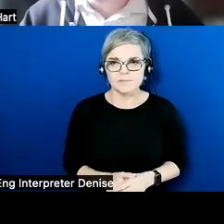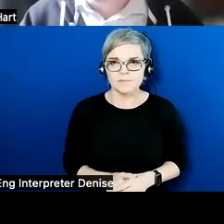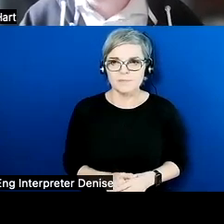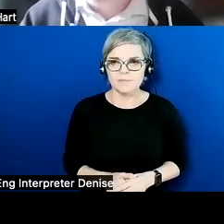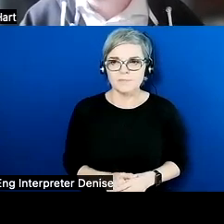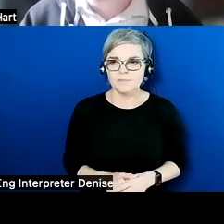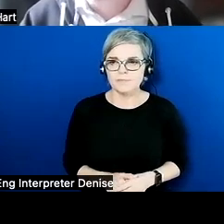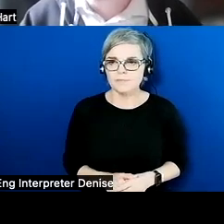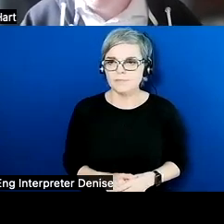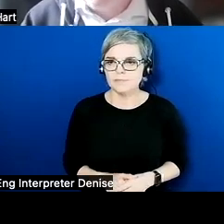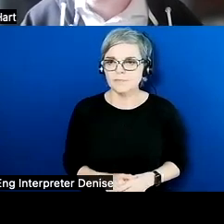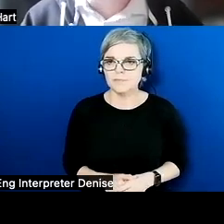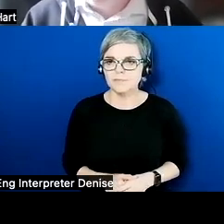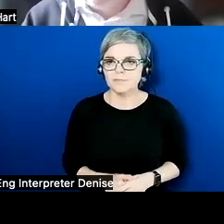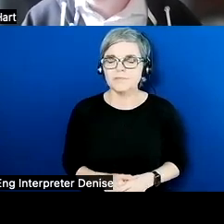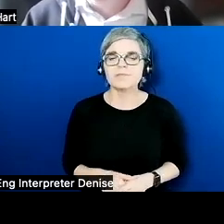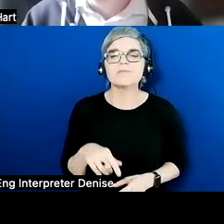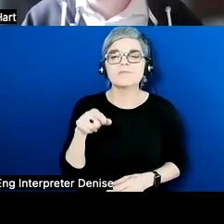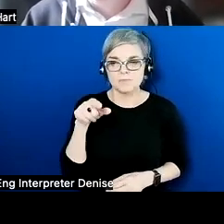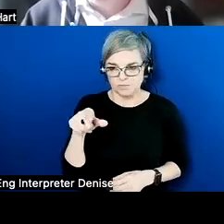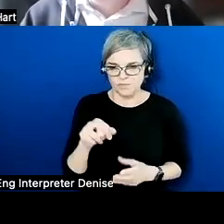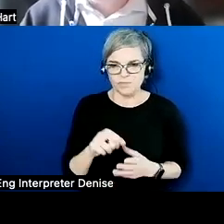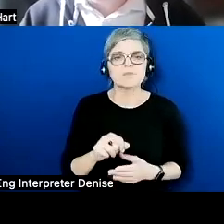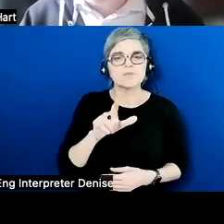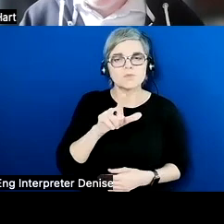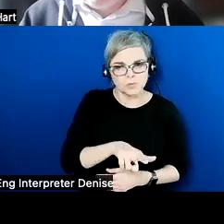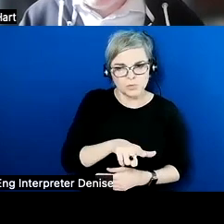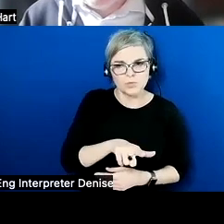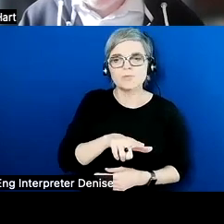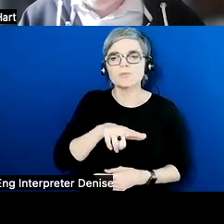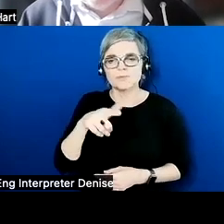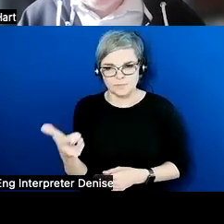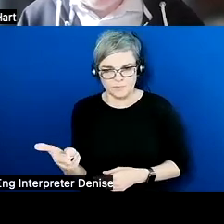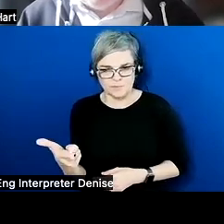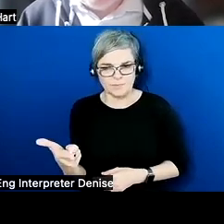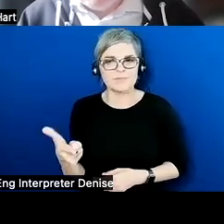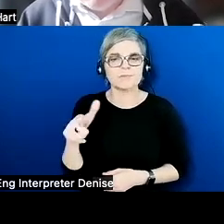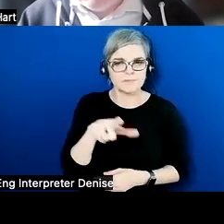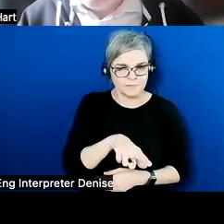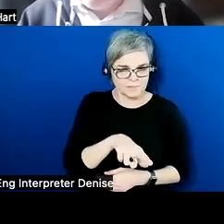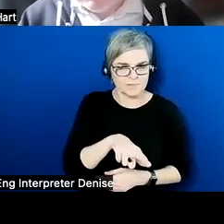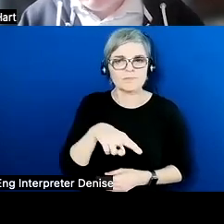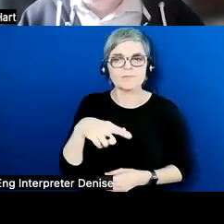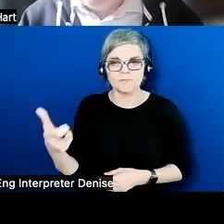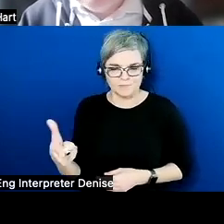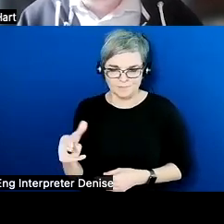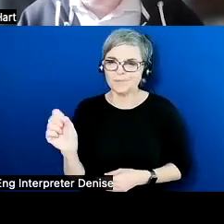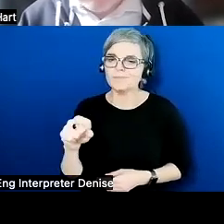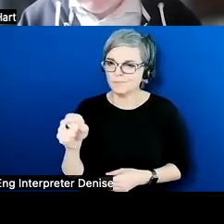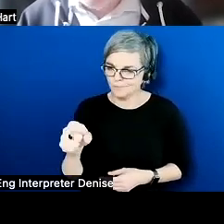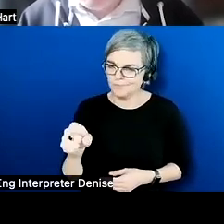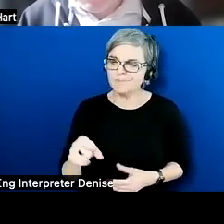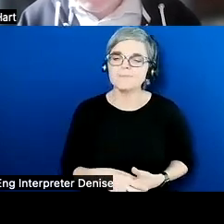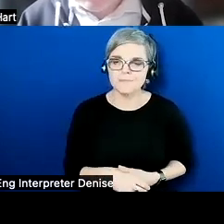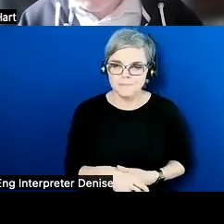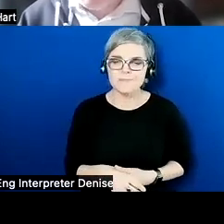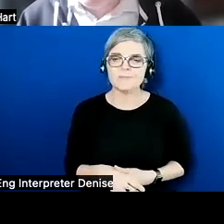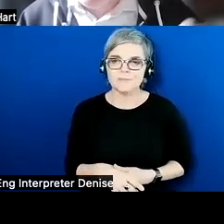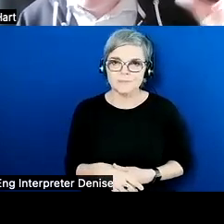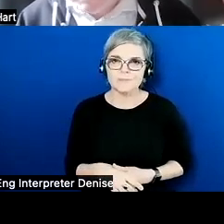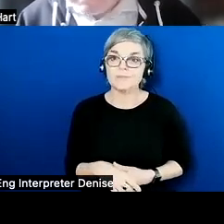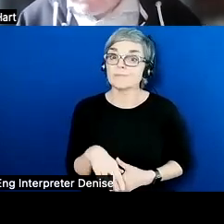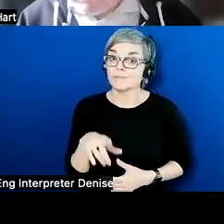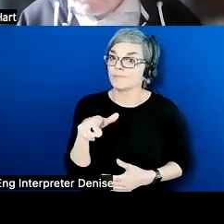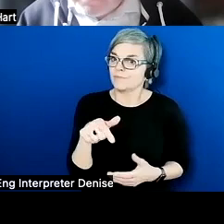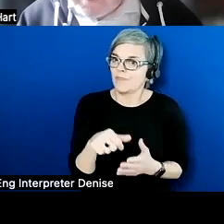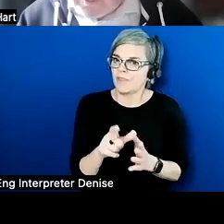Turn taking, yep, and that's a very clear early communication. We saw